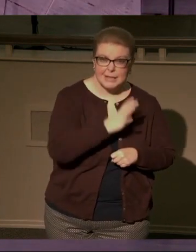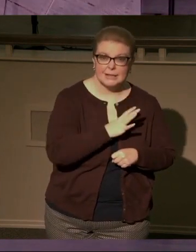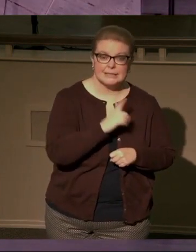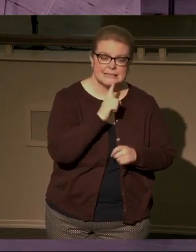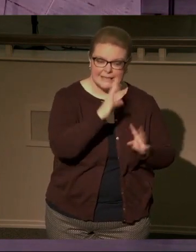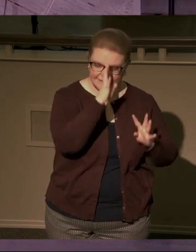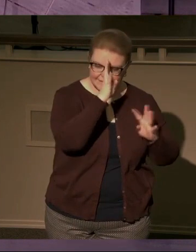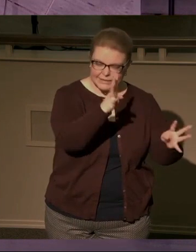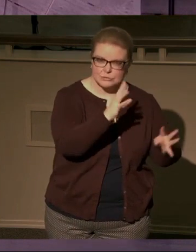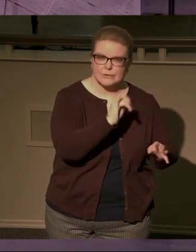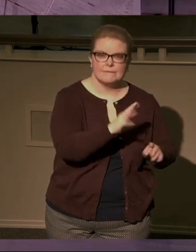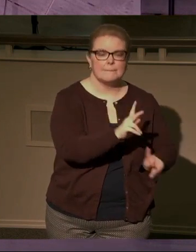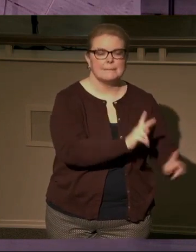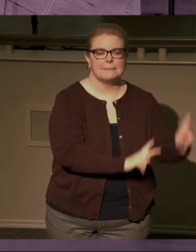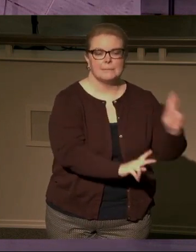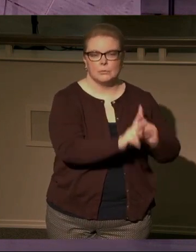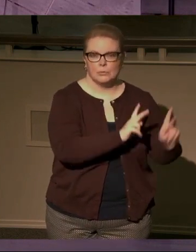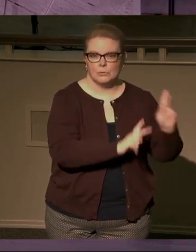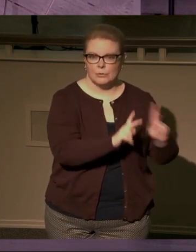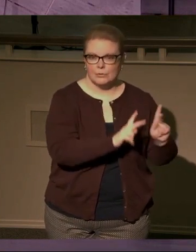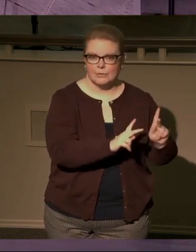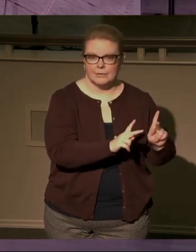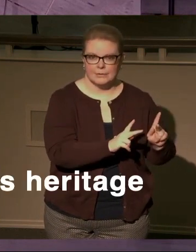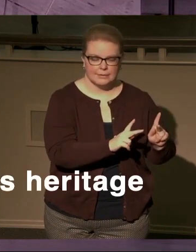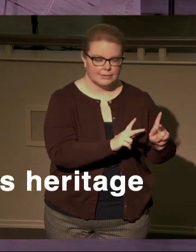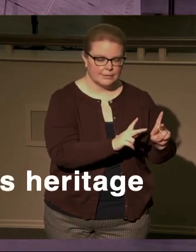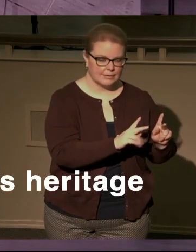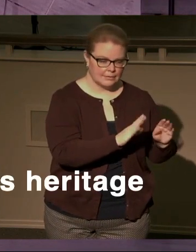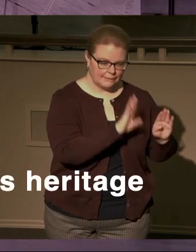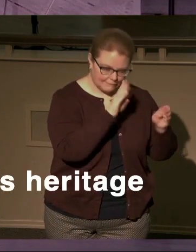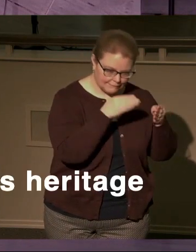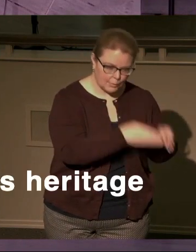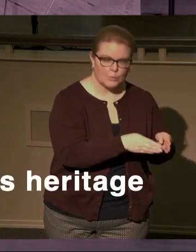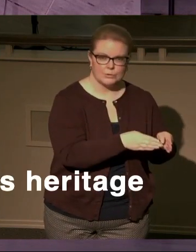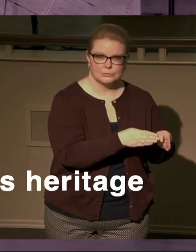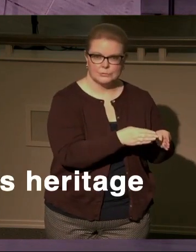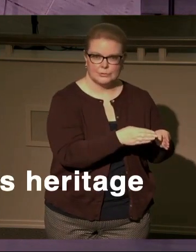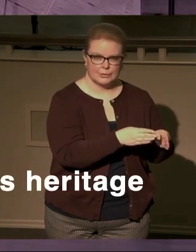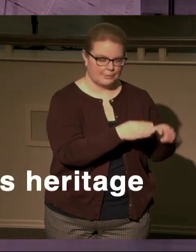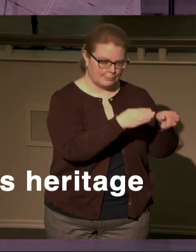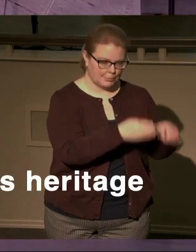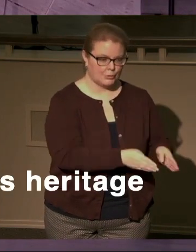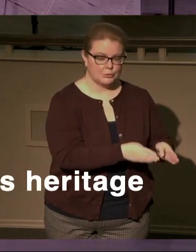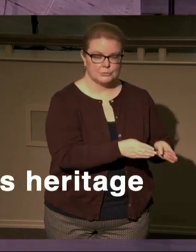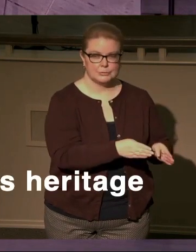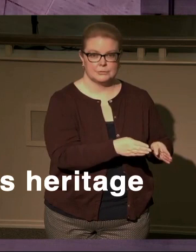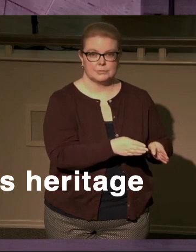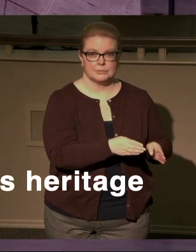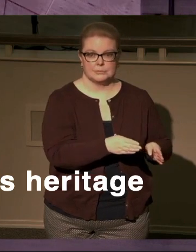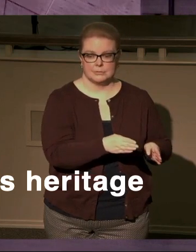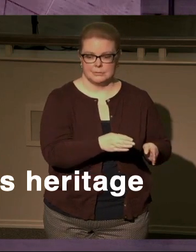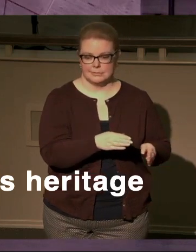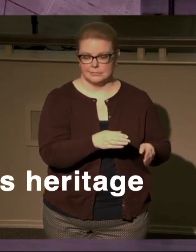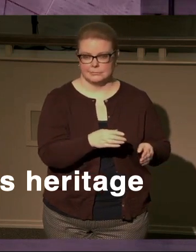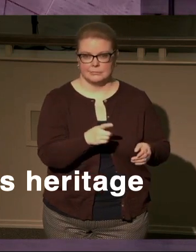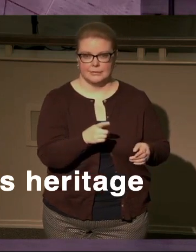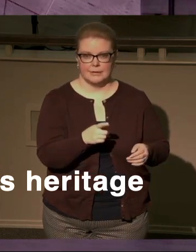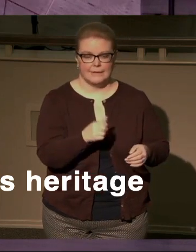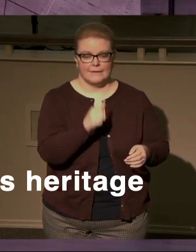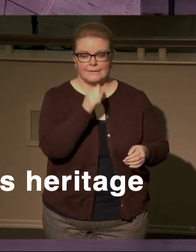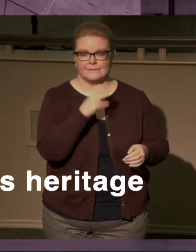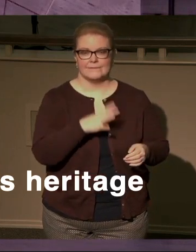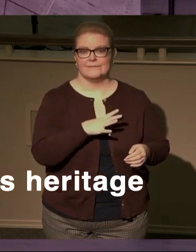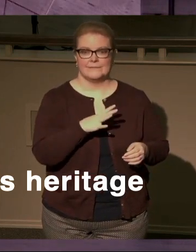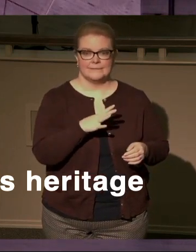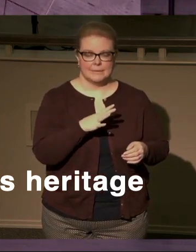of people. It is flesh-focused. The radical feminization or feminism or